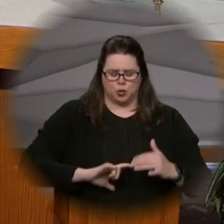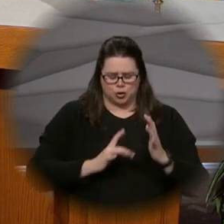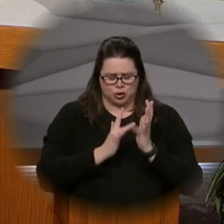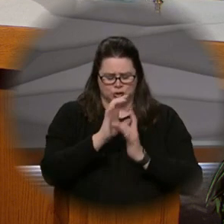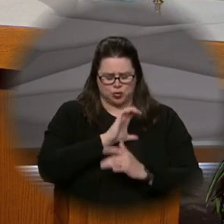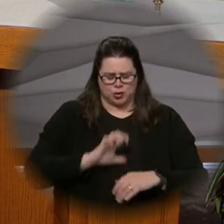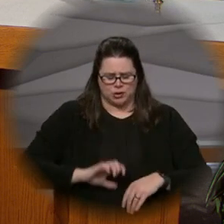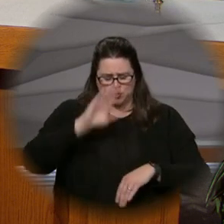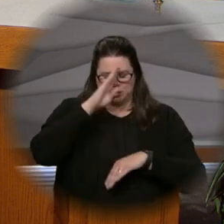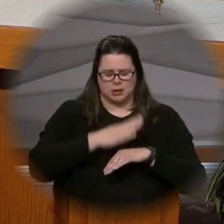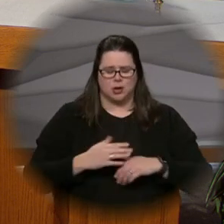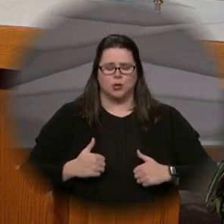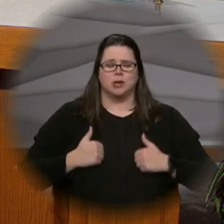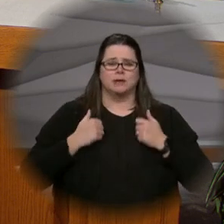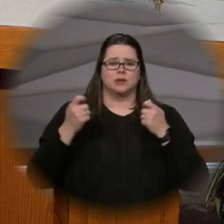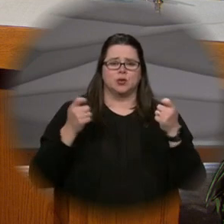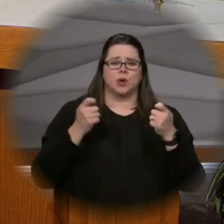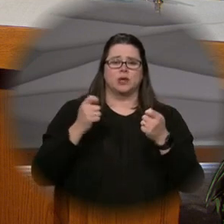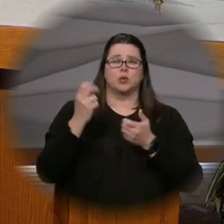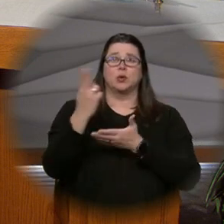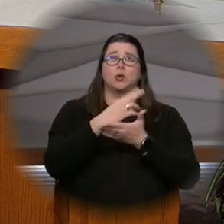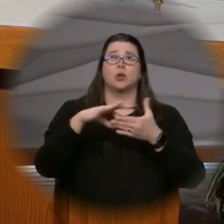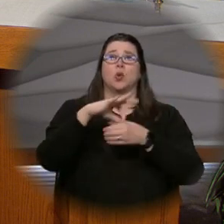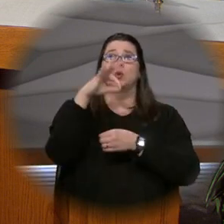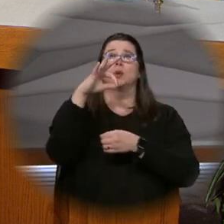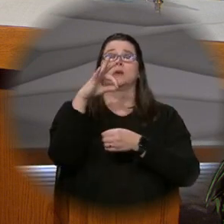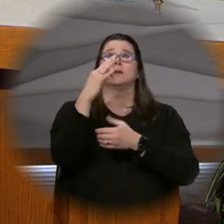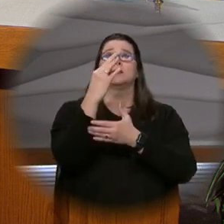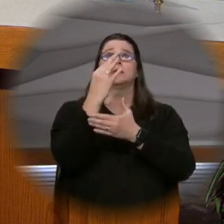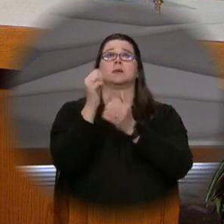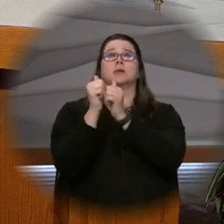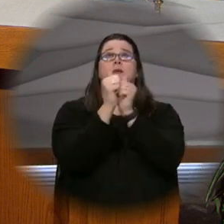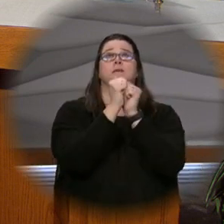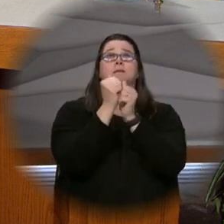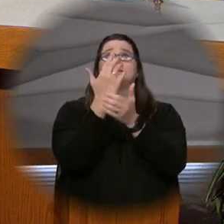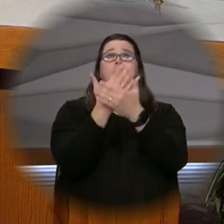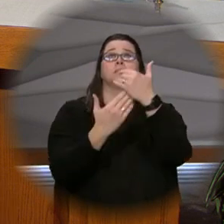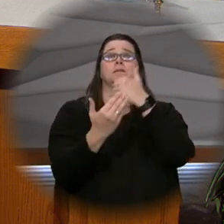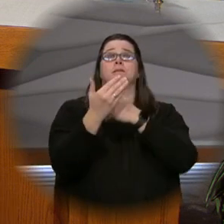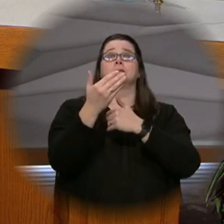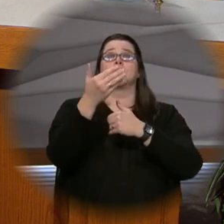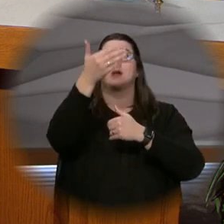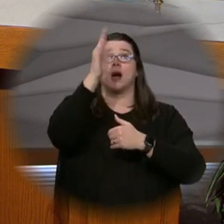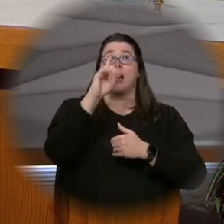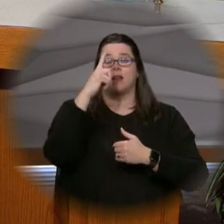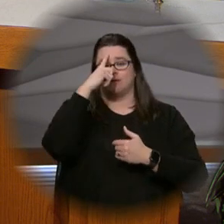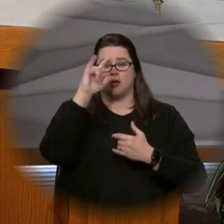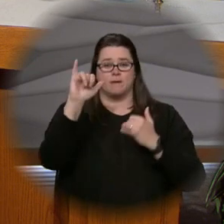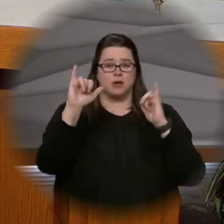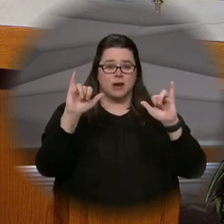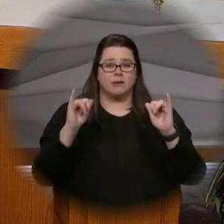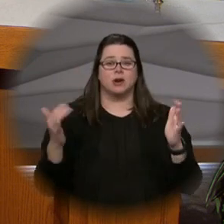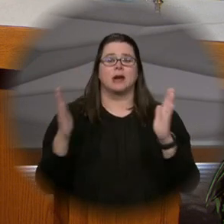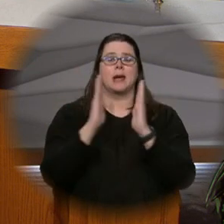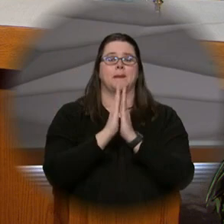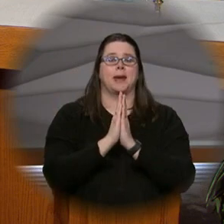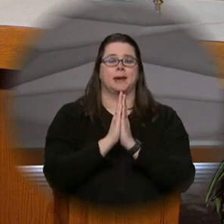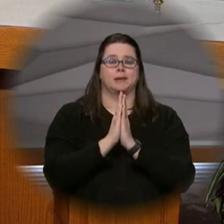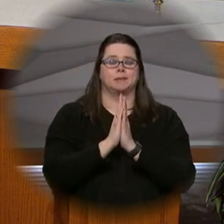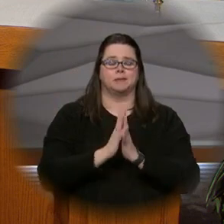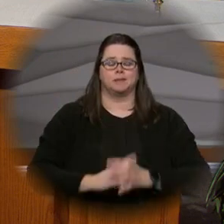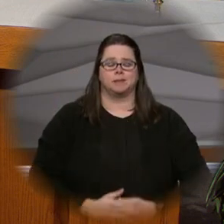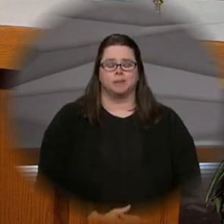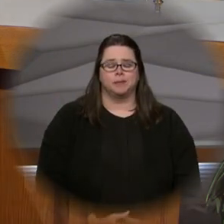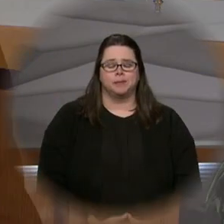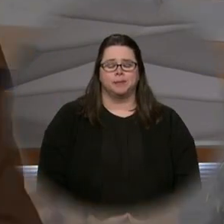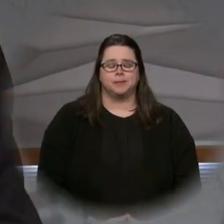Jesus Christ, your Son, who lives and reigns with you in the unity of the Holy Spirit, God, forever and ever. Amen.